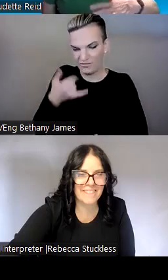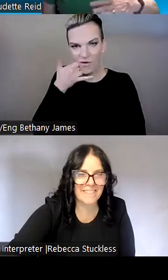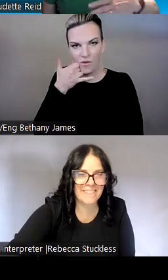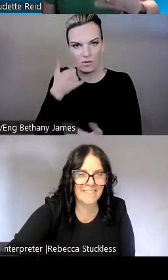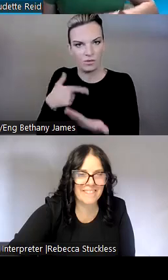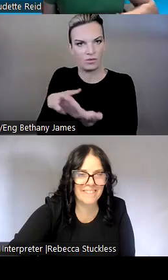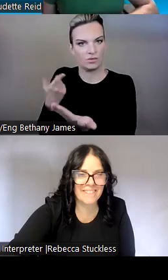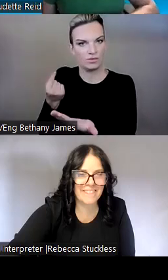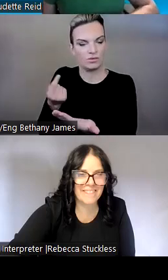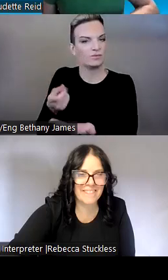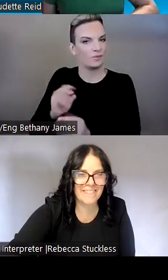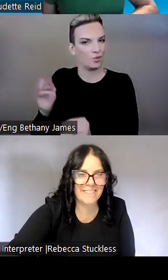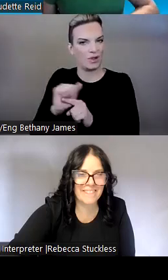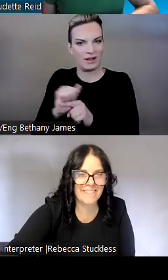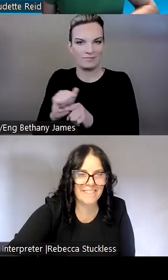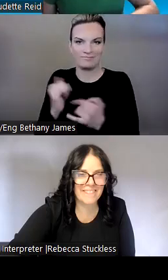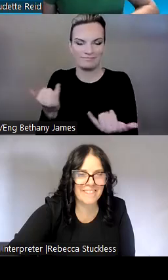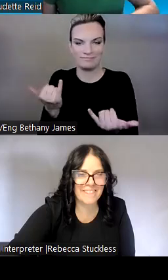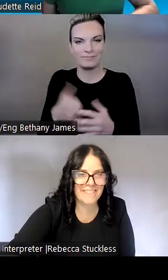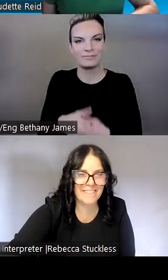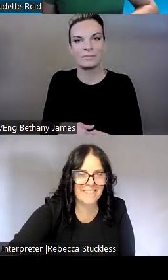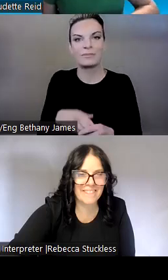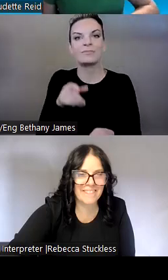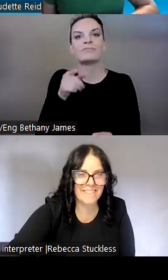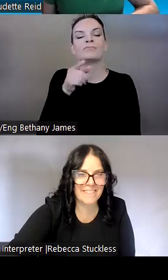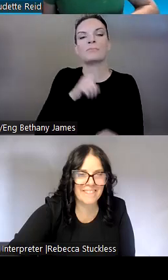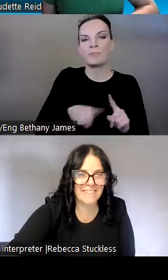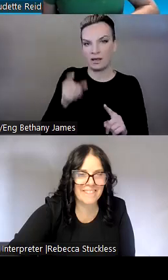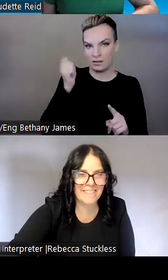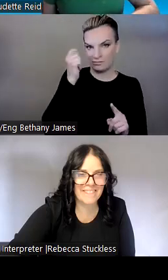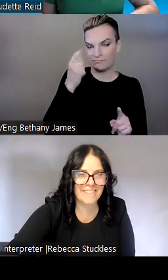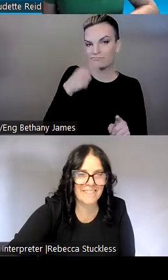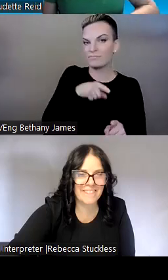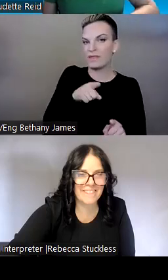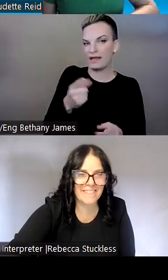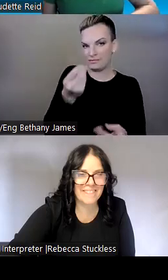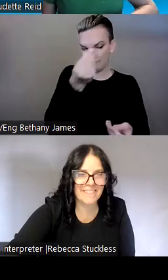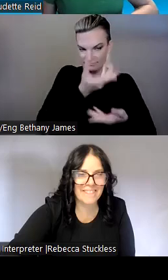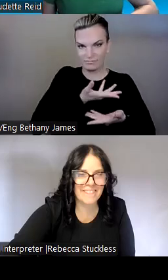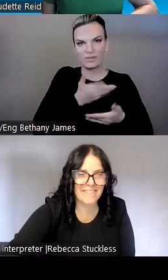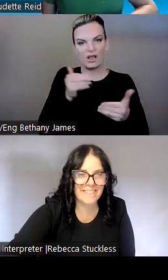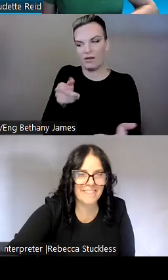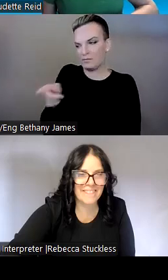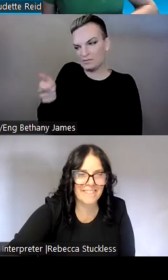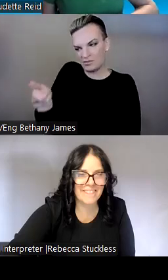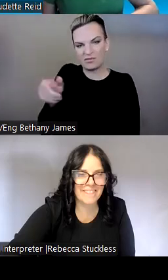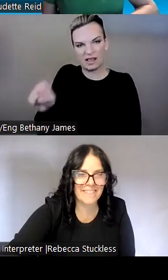they suggested that there are some great things on the internet. So I did some research, and you're